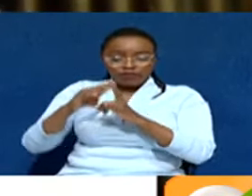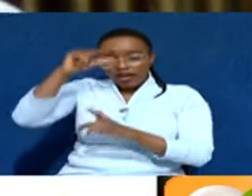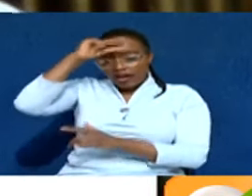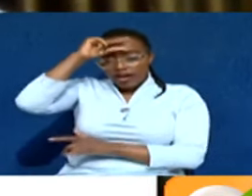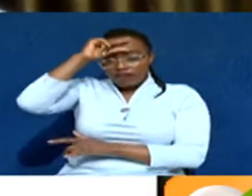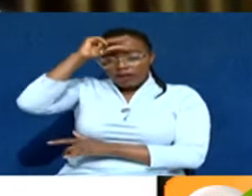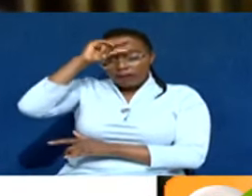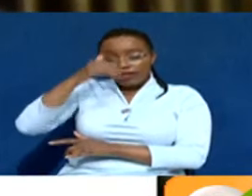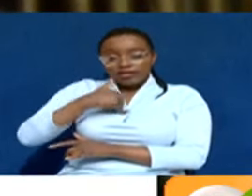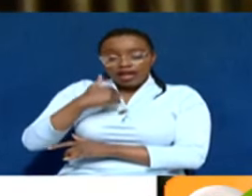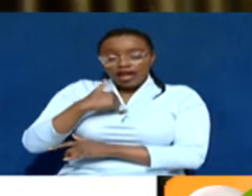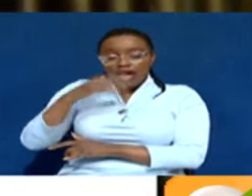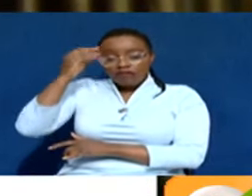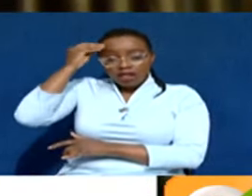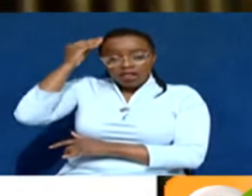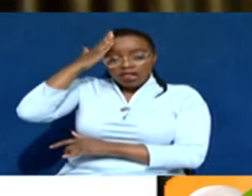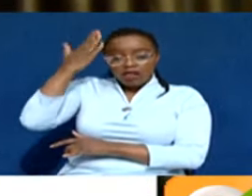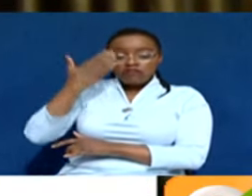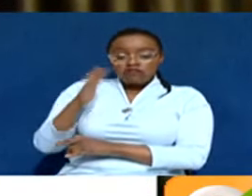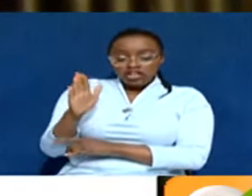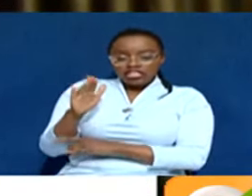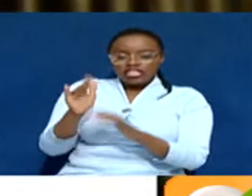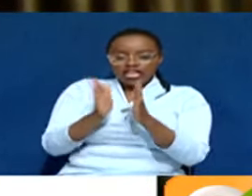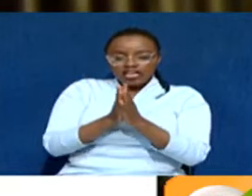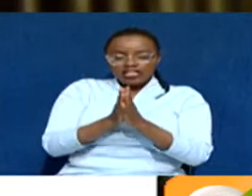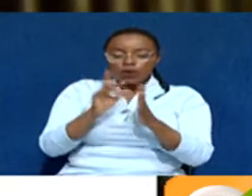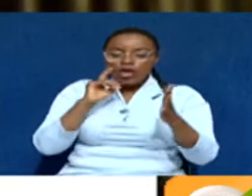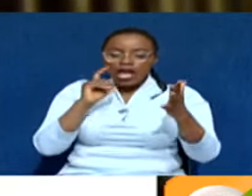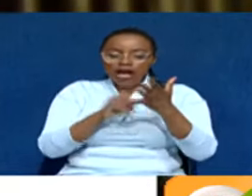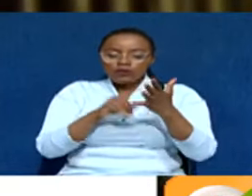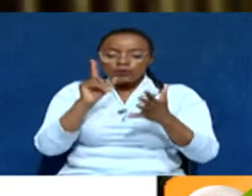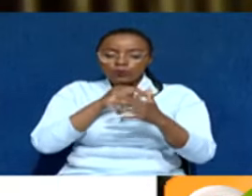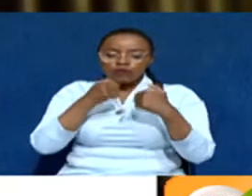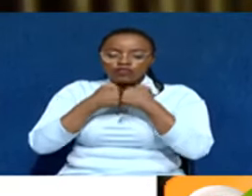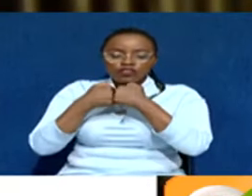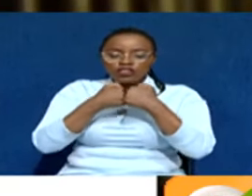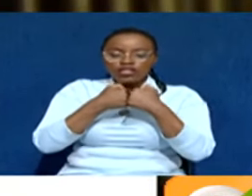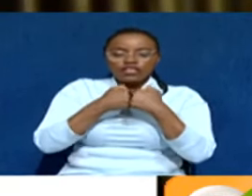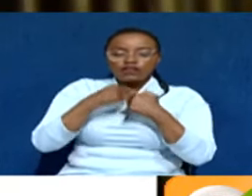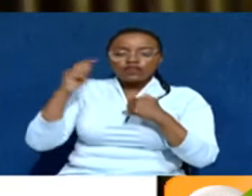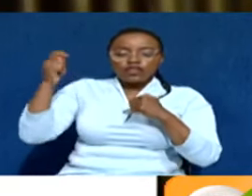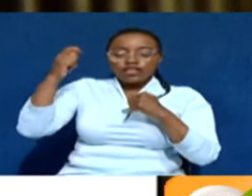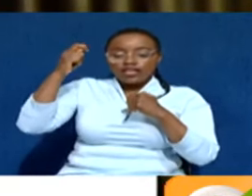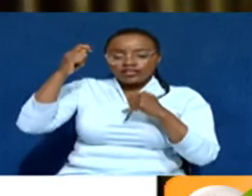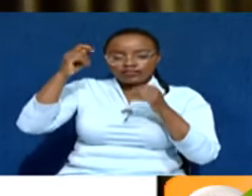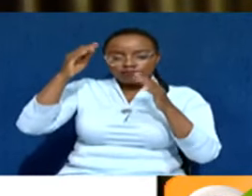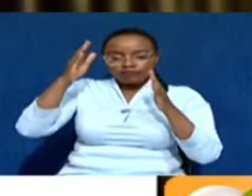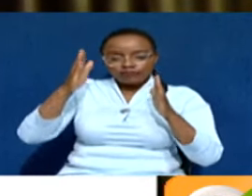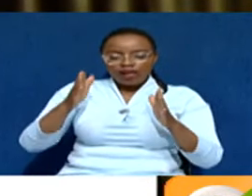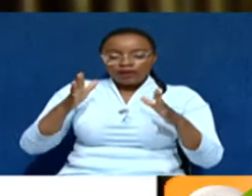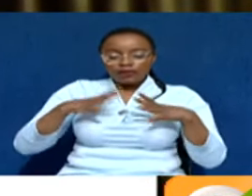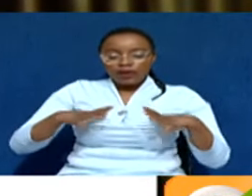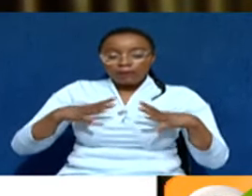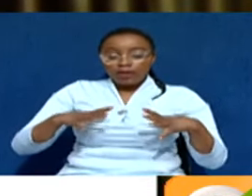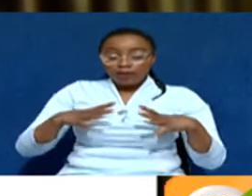government has taken note of this. We acknowledge the challenges our Kenyan people seeking,